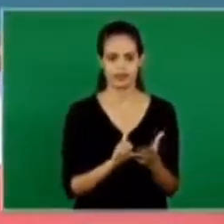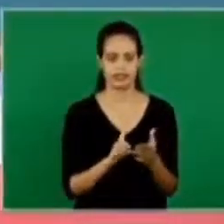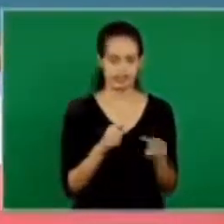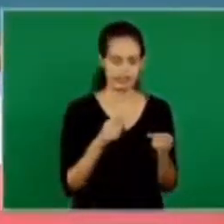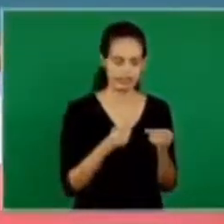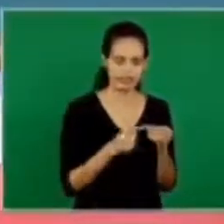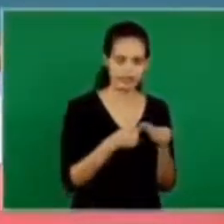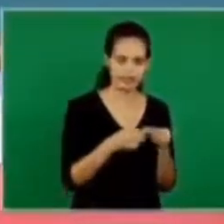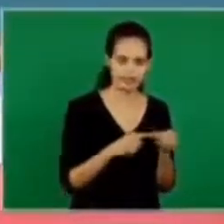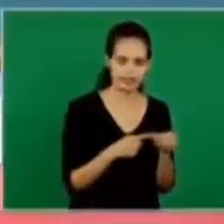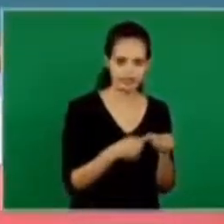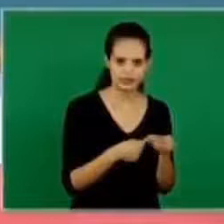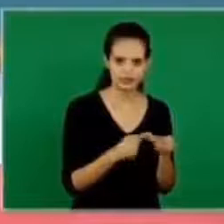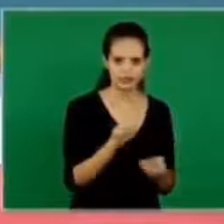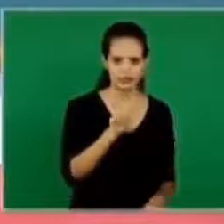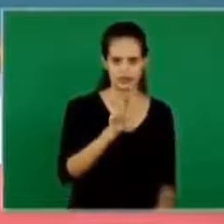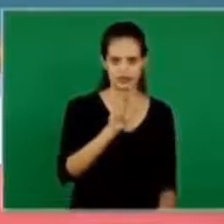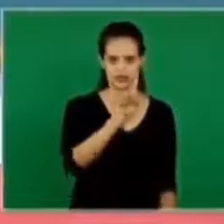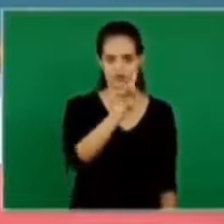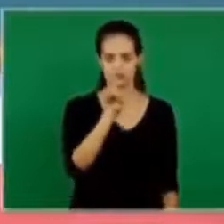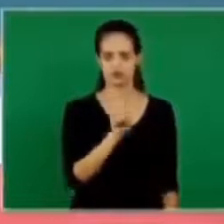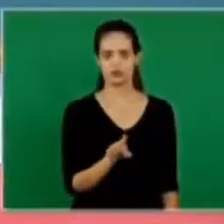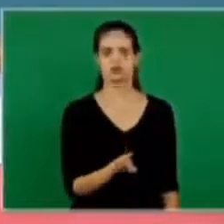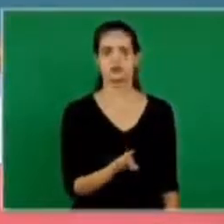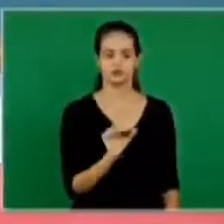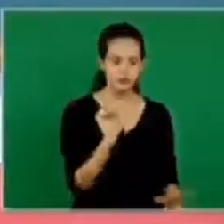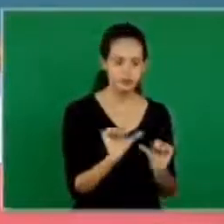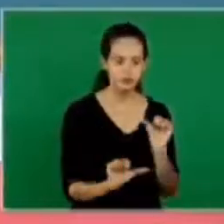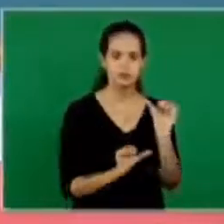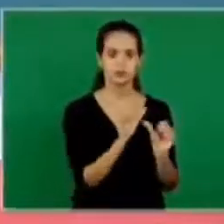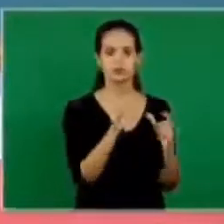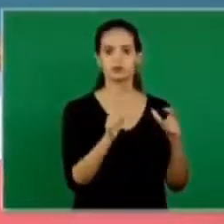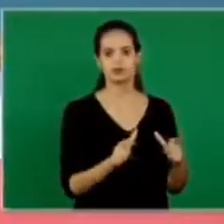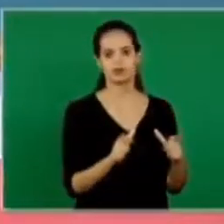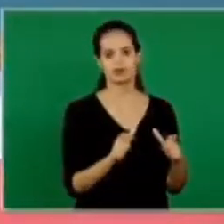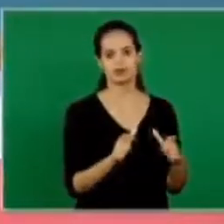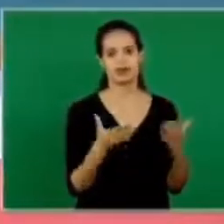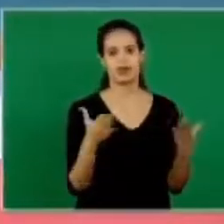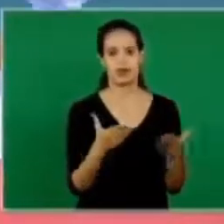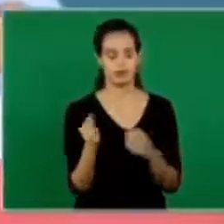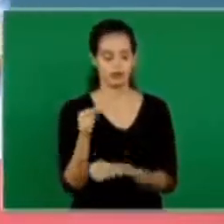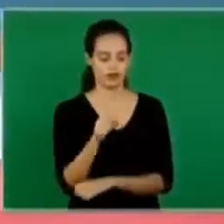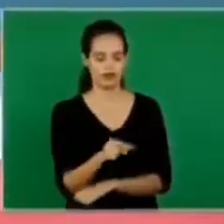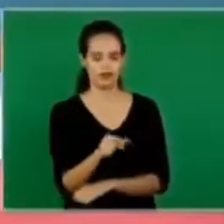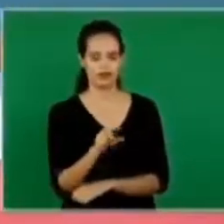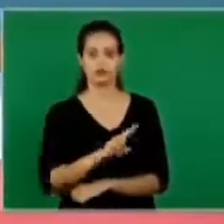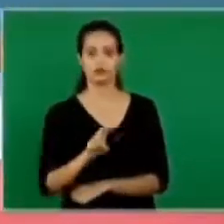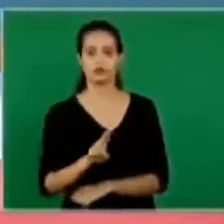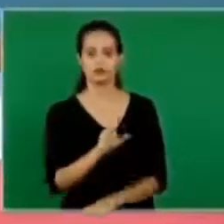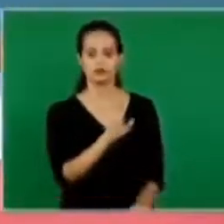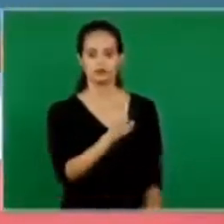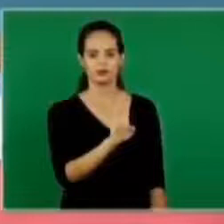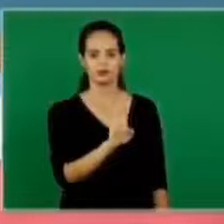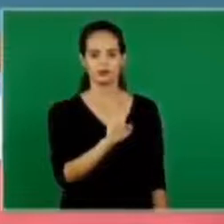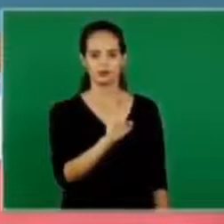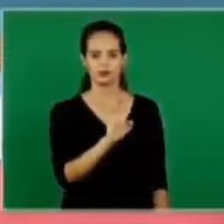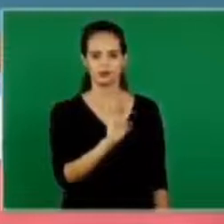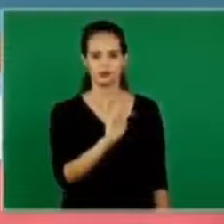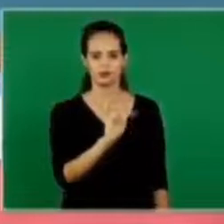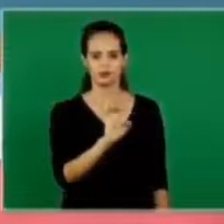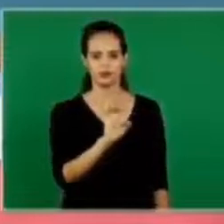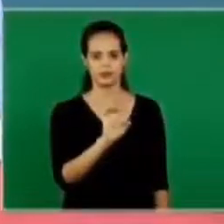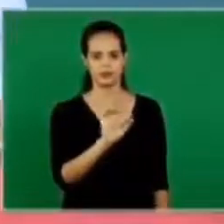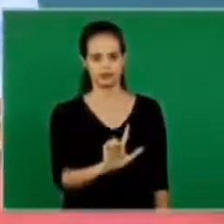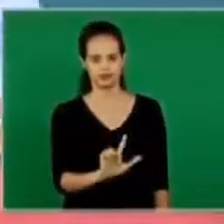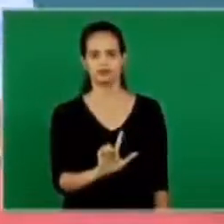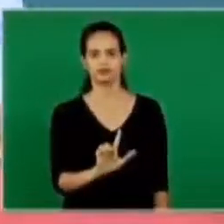This place was called the City of Light. This place had a new name, now called Bethel.